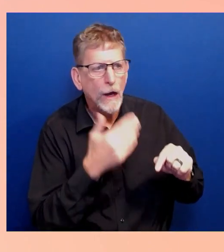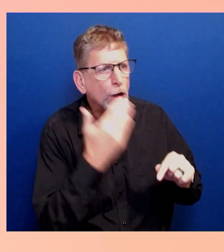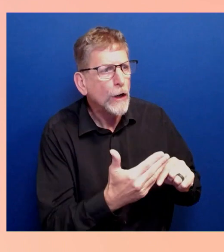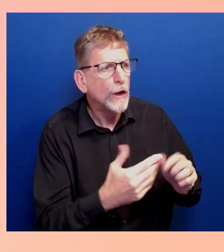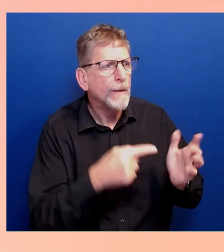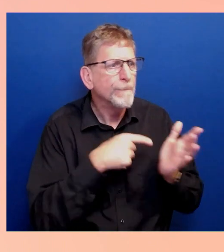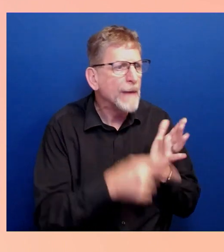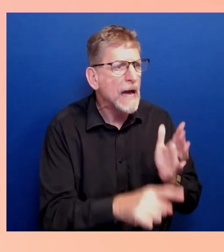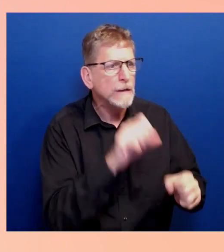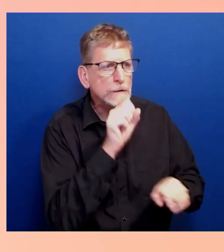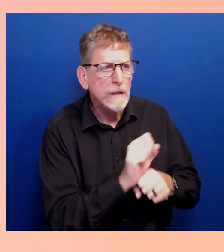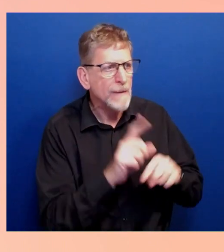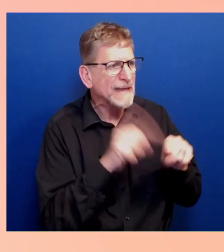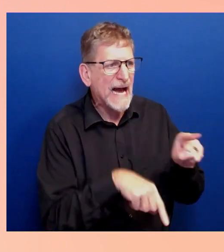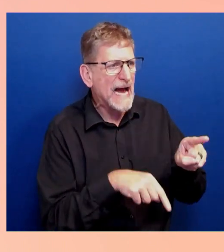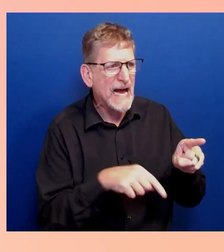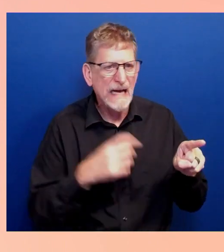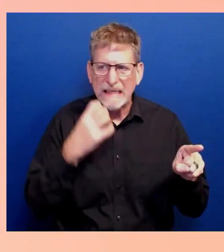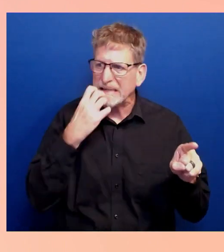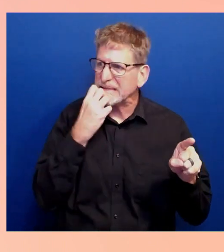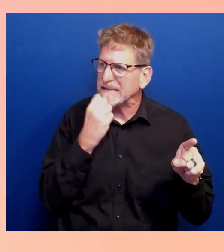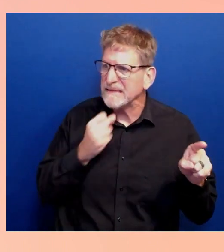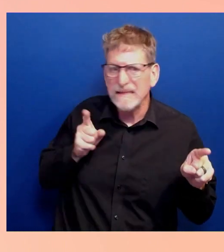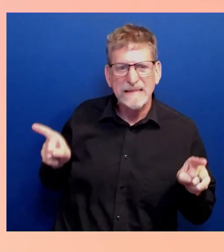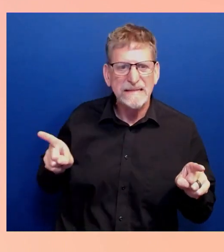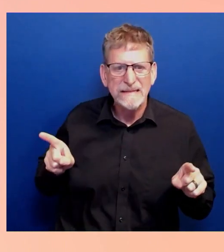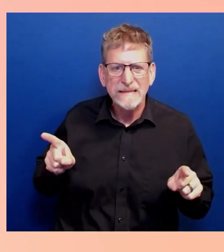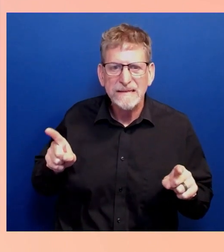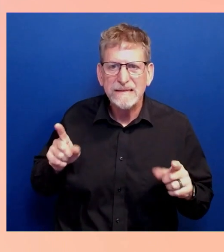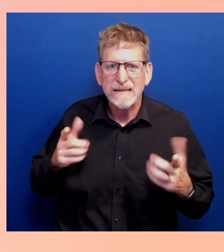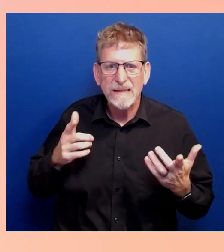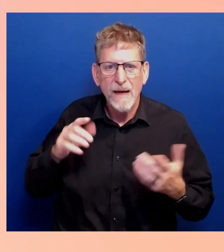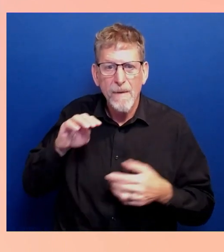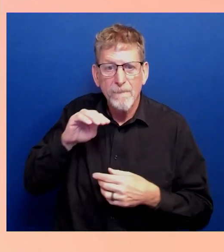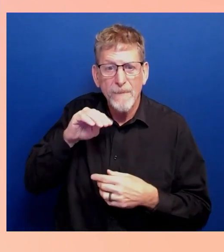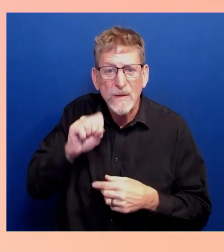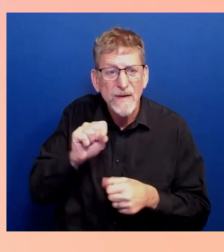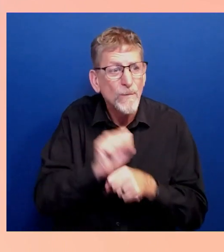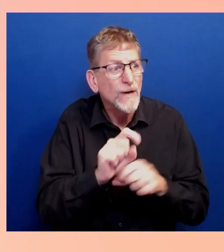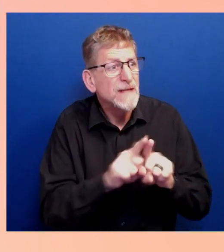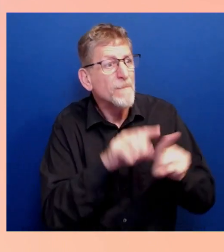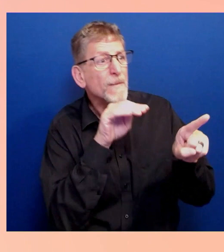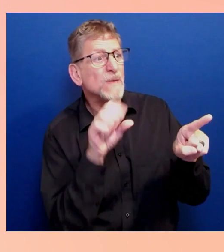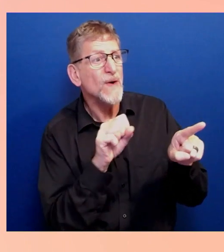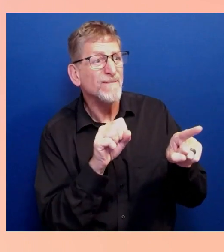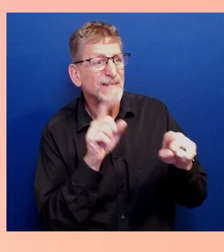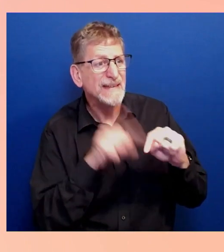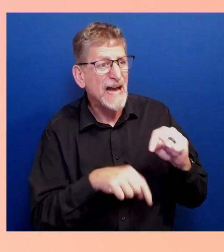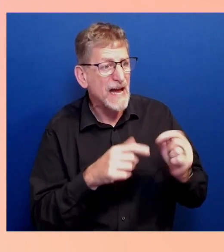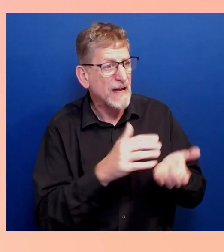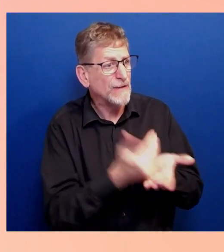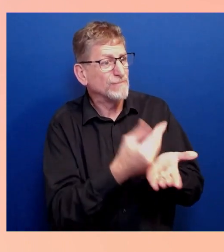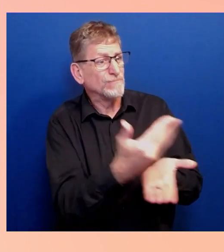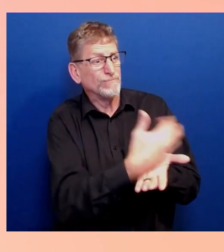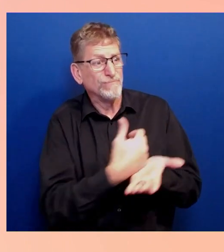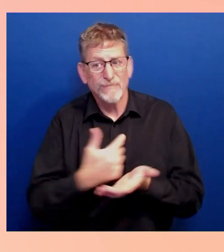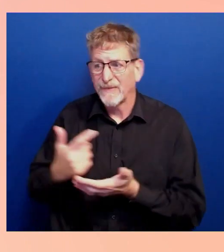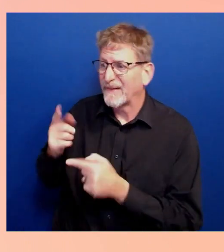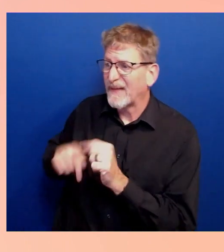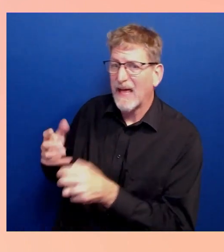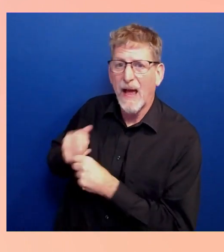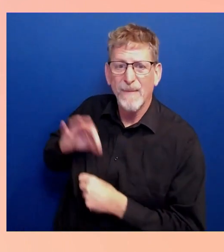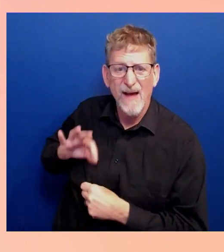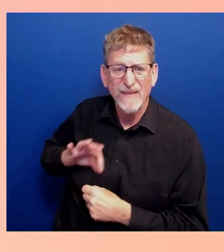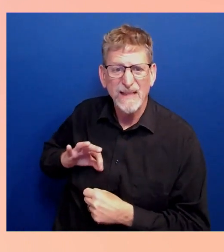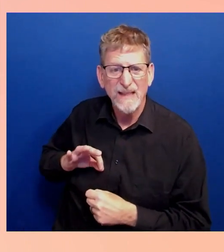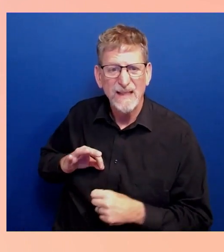at a company like Microsoft, right? And so when Rylan says that as a company, Microsoft has come